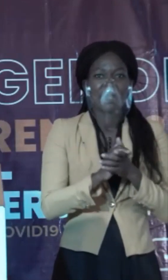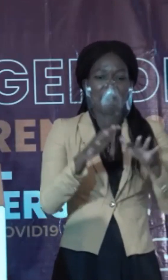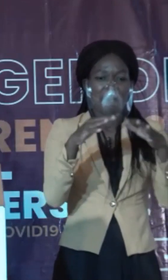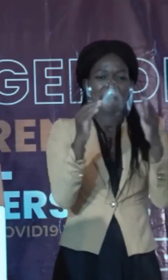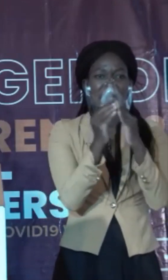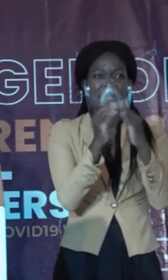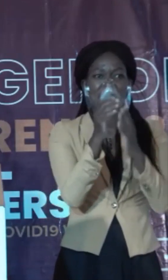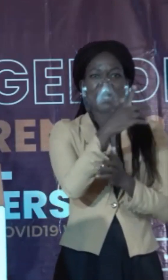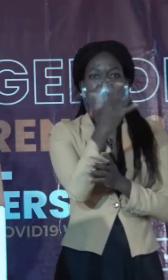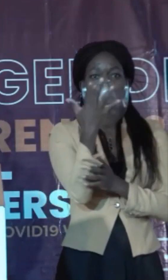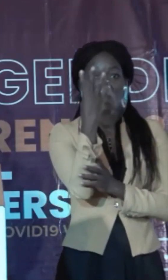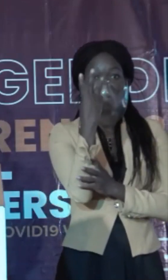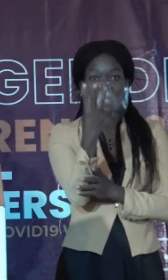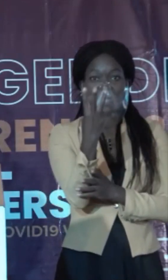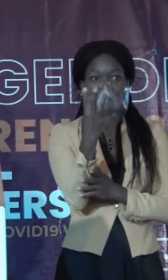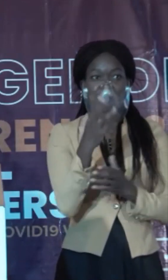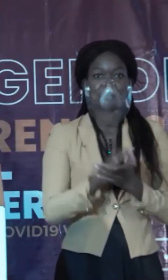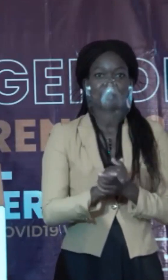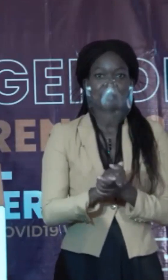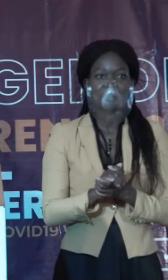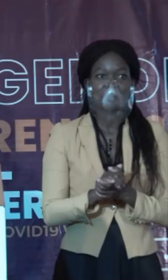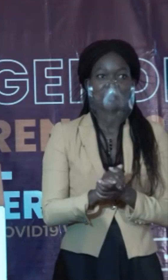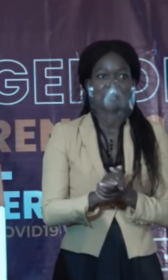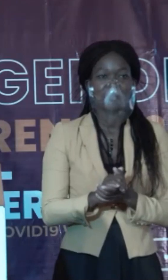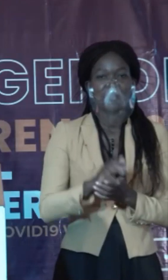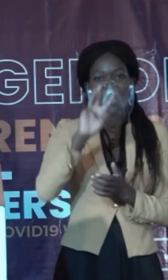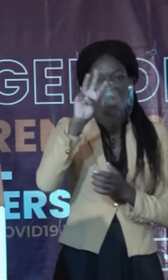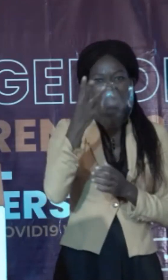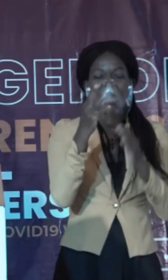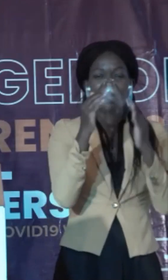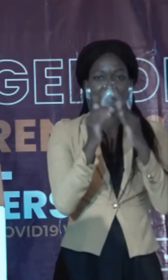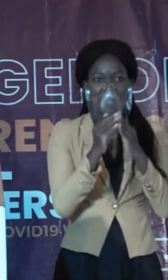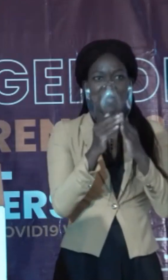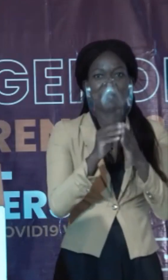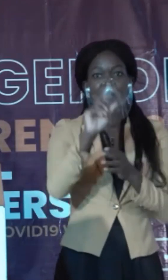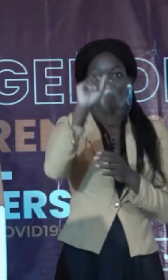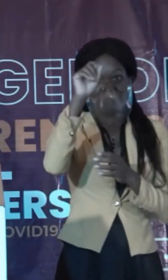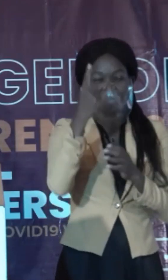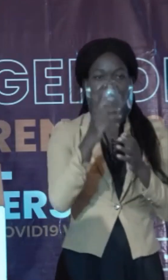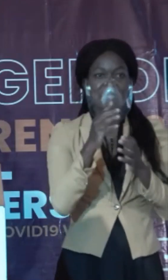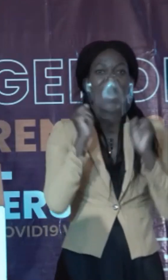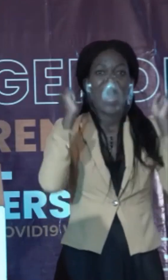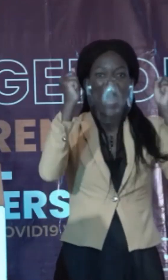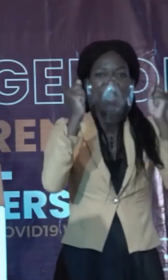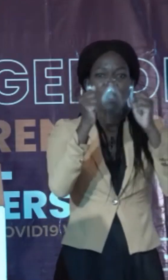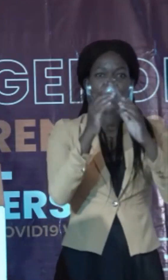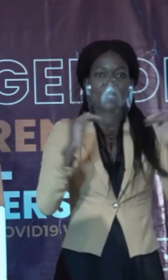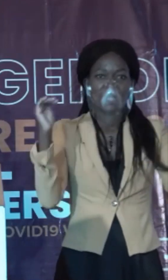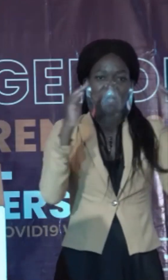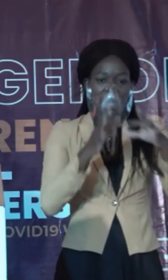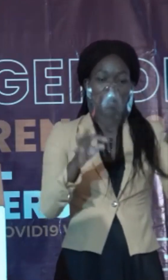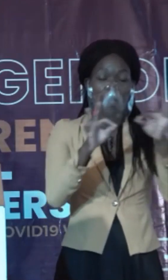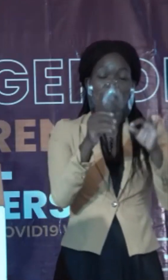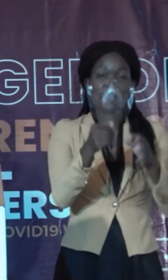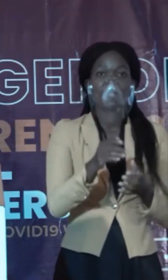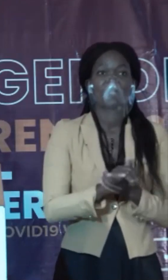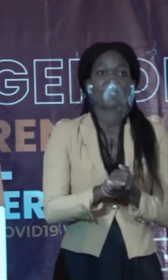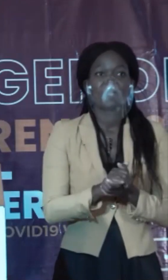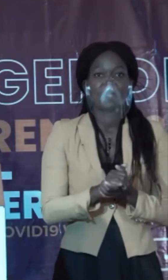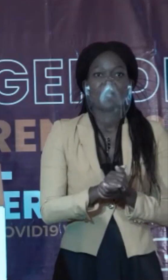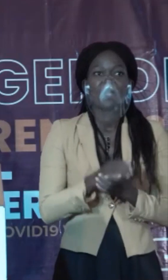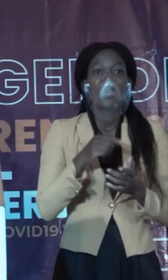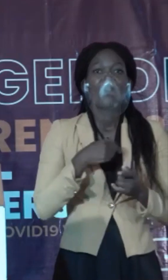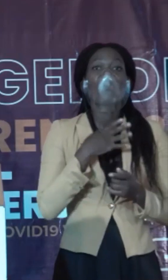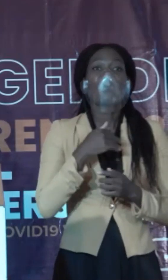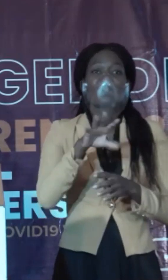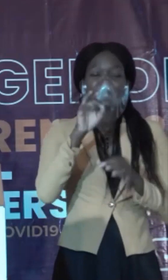is the 3rd session of the first annual Africa Gender Equality Conference. Let me therefore take this